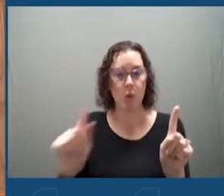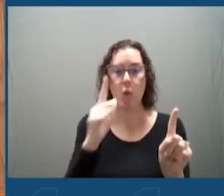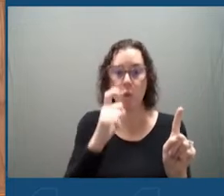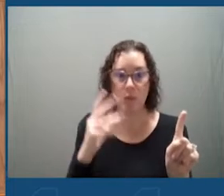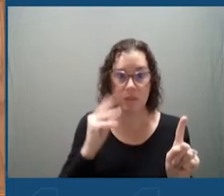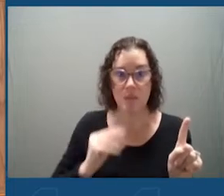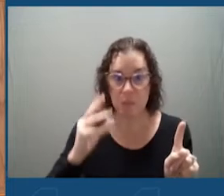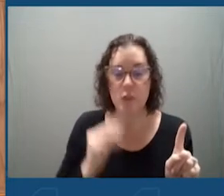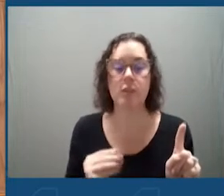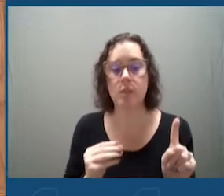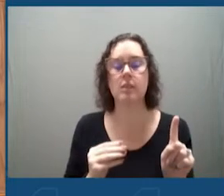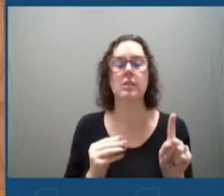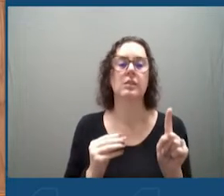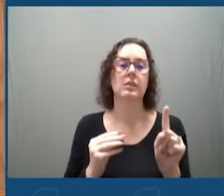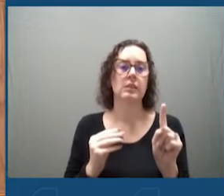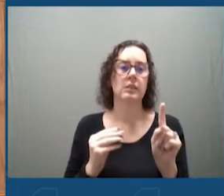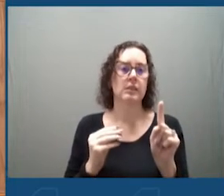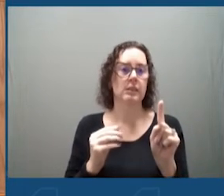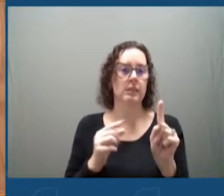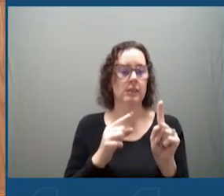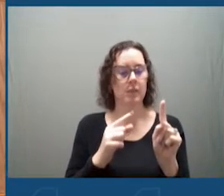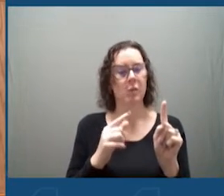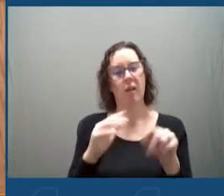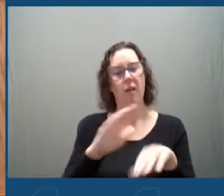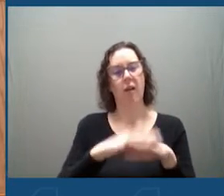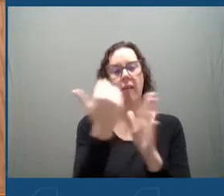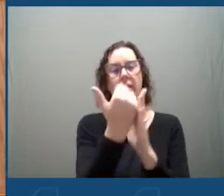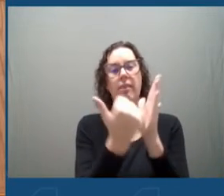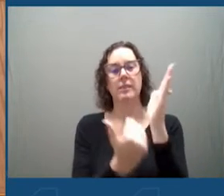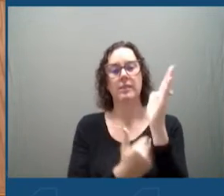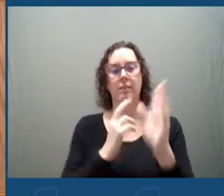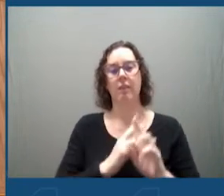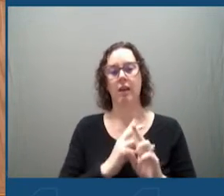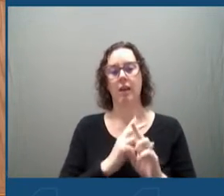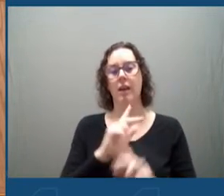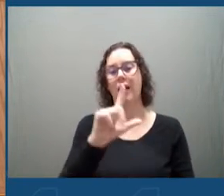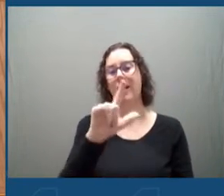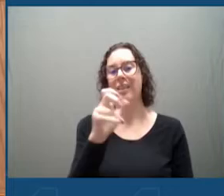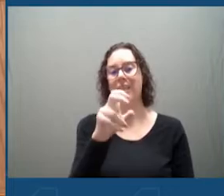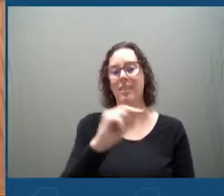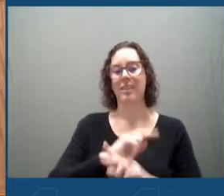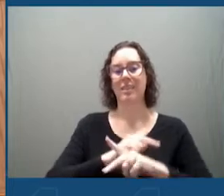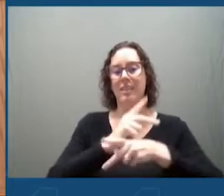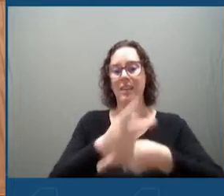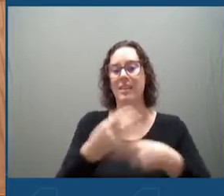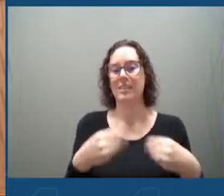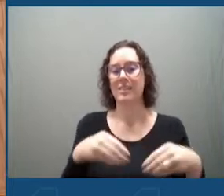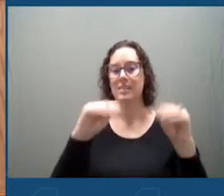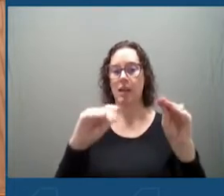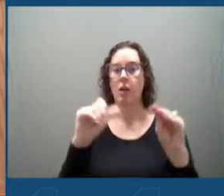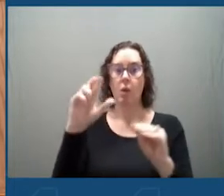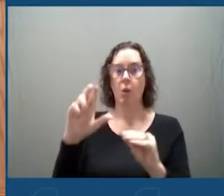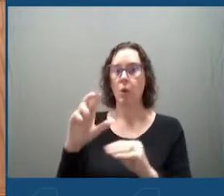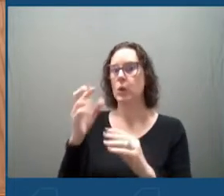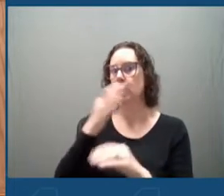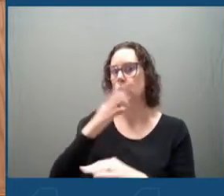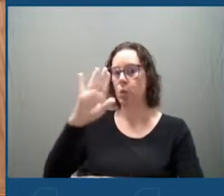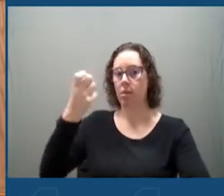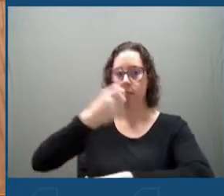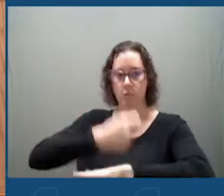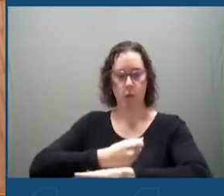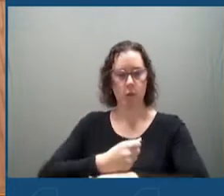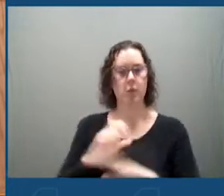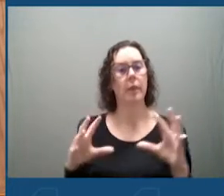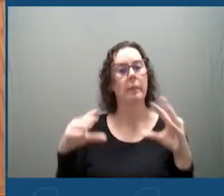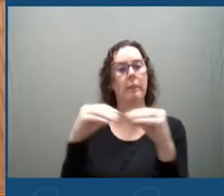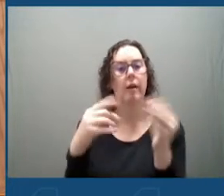on a list, a lien sale list, and also individuals who were facing foreclosure. Most of the